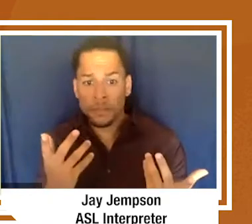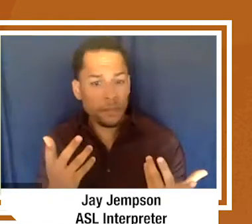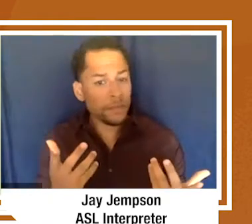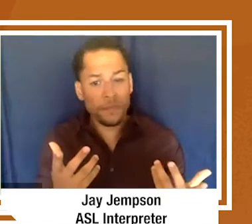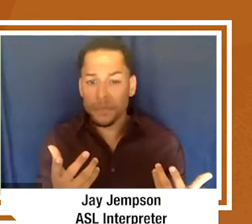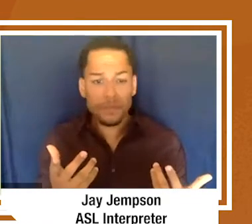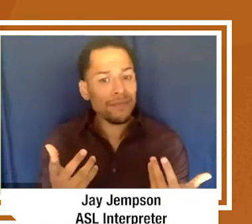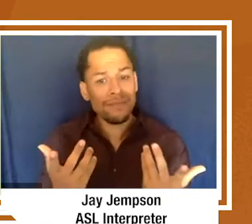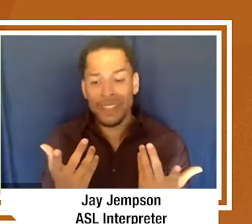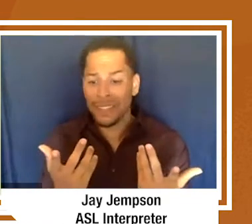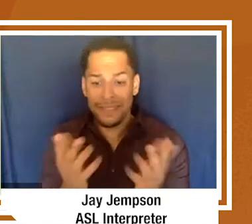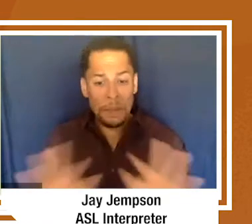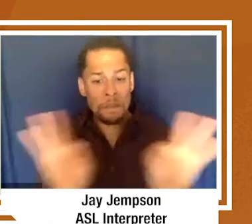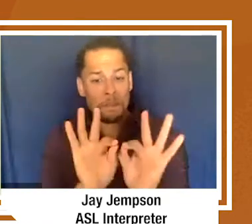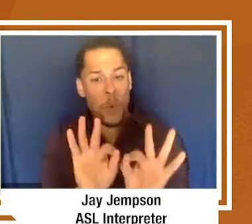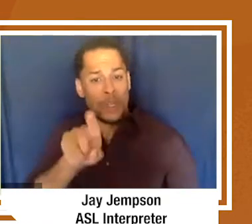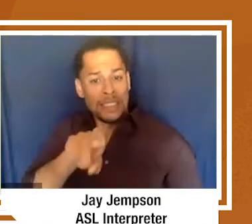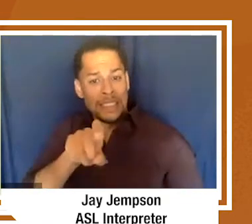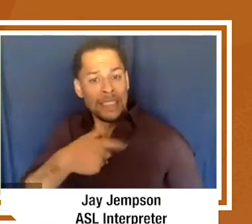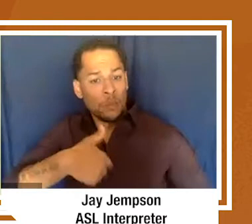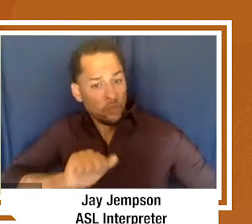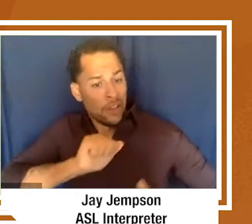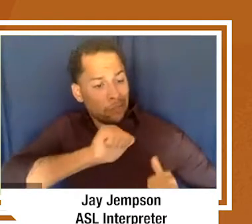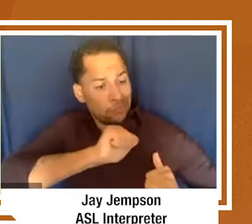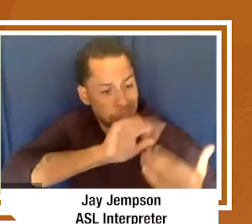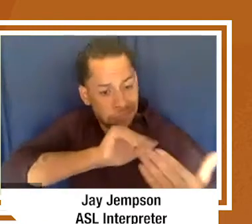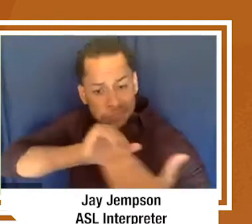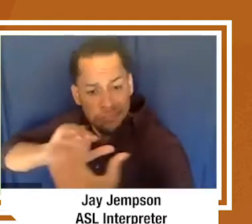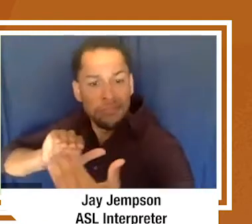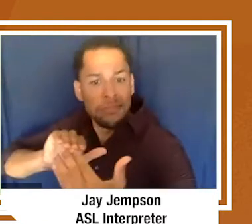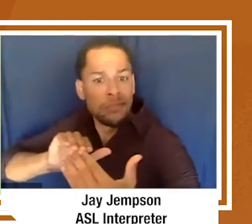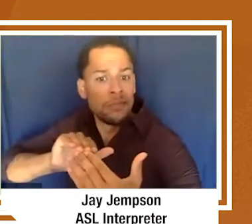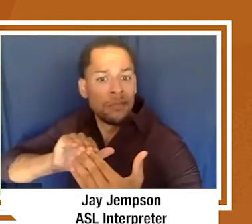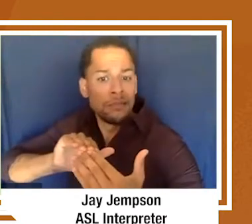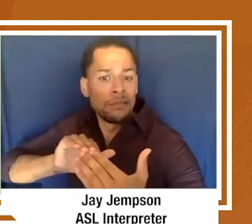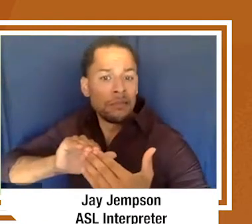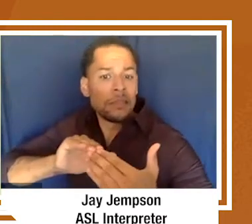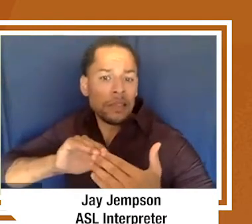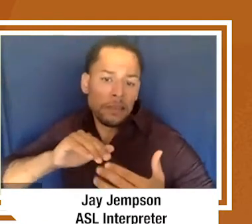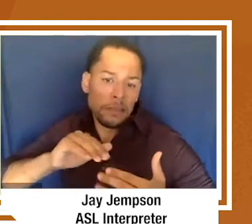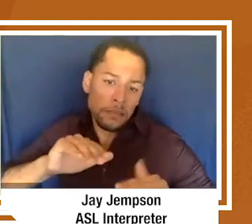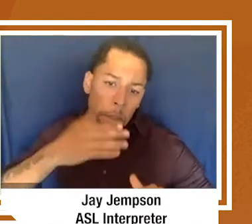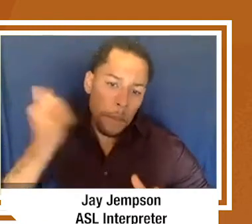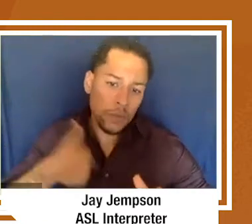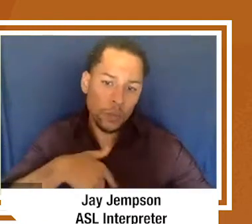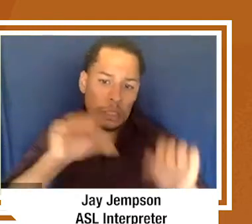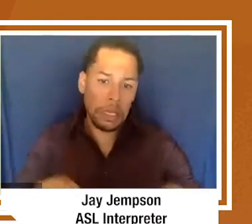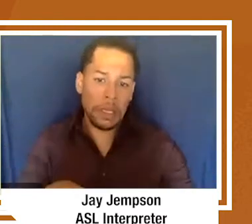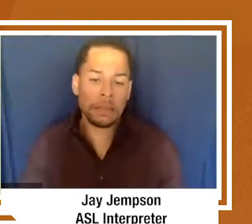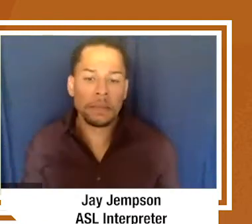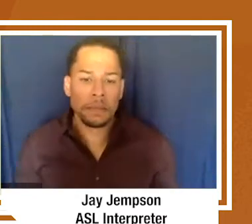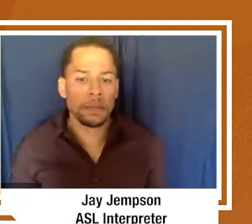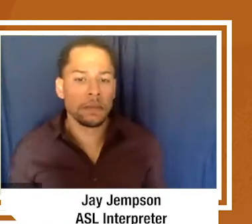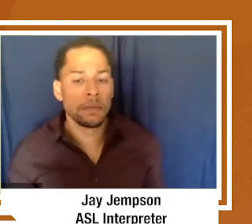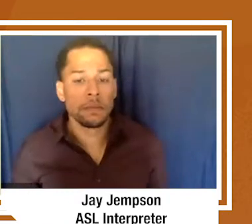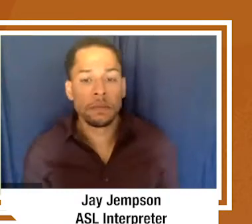So critical need, and we're trying to address it as best as we can. Okay, thank you for that. I